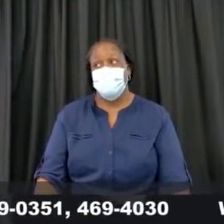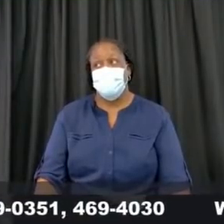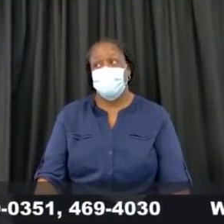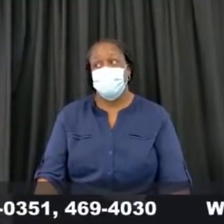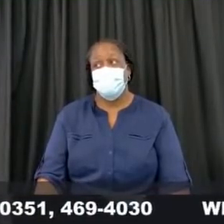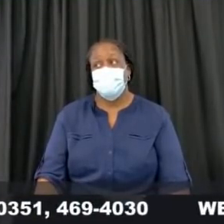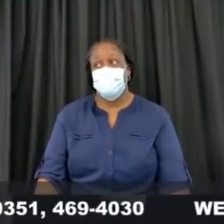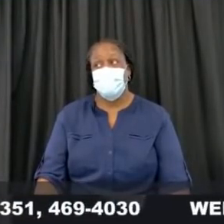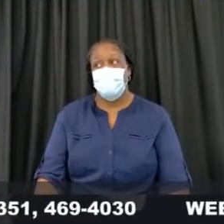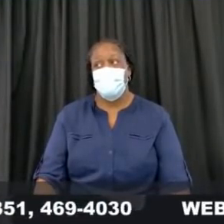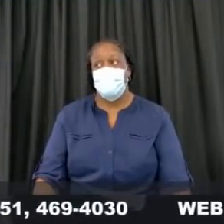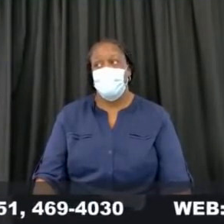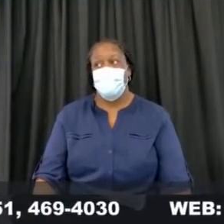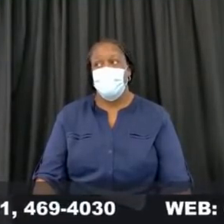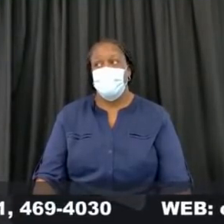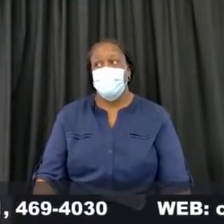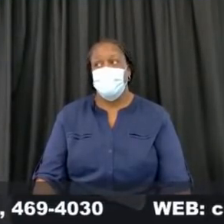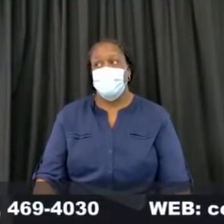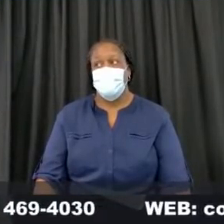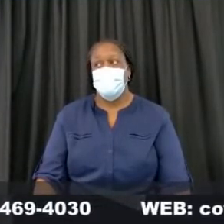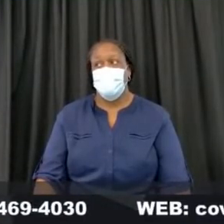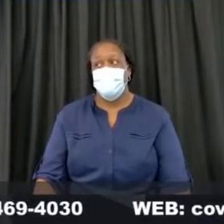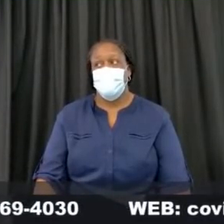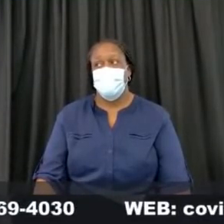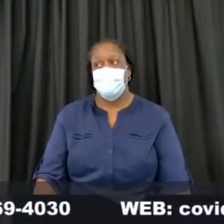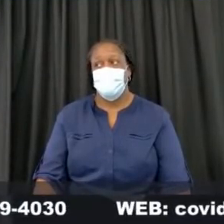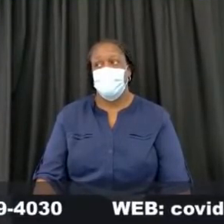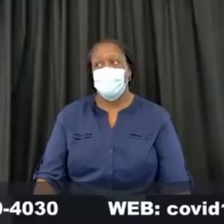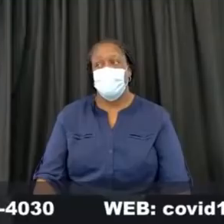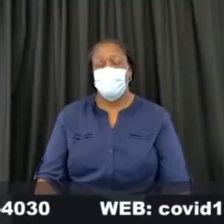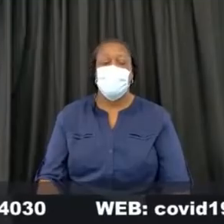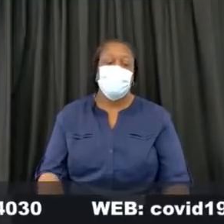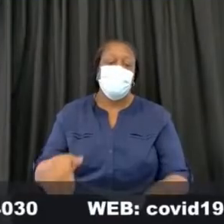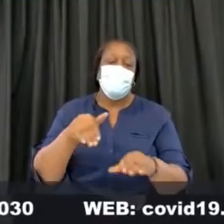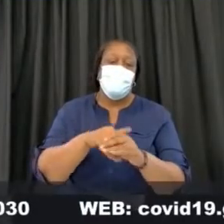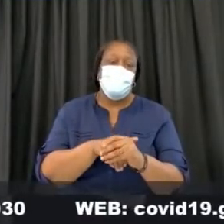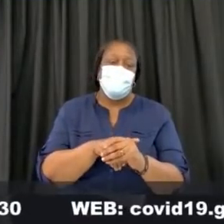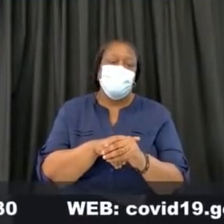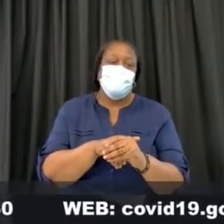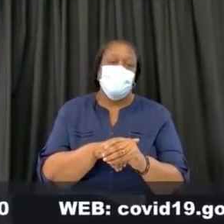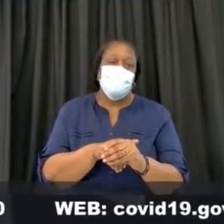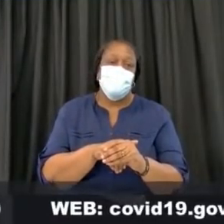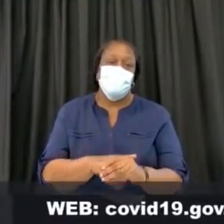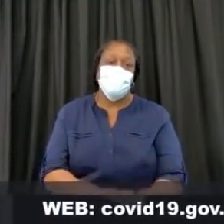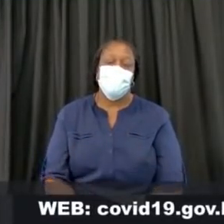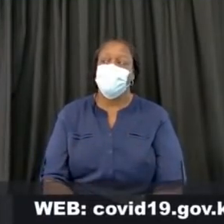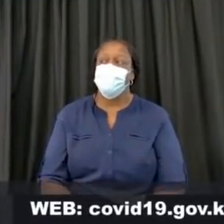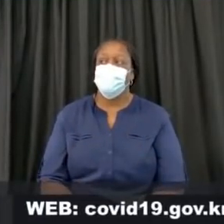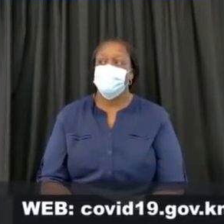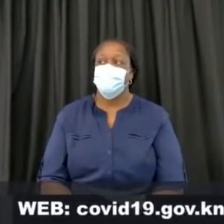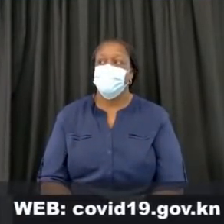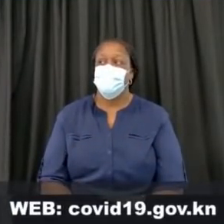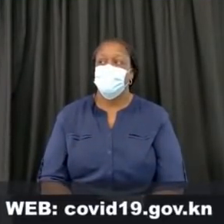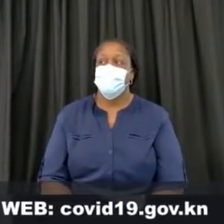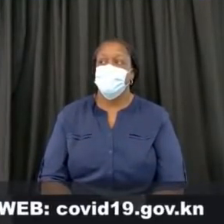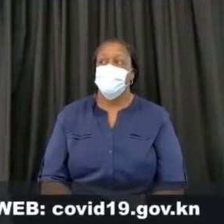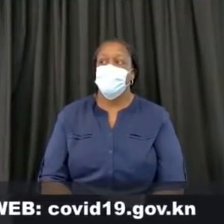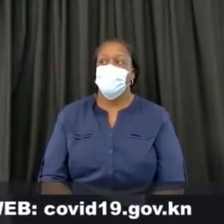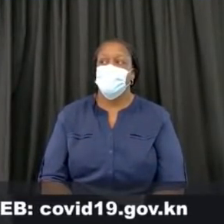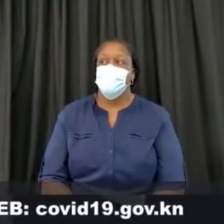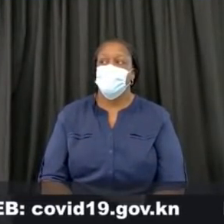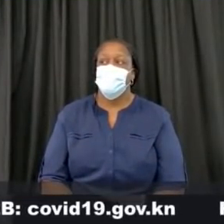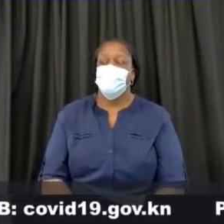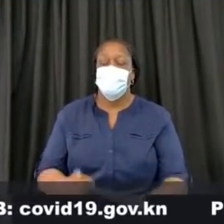In a public address issued by Minister of Education, Mr. John L. Powell, in late August,